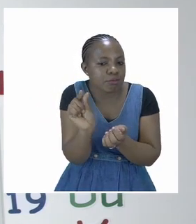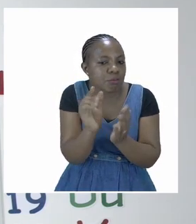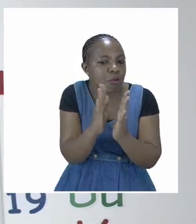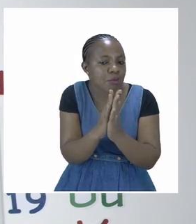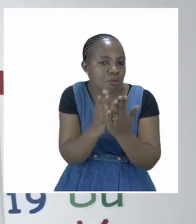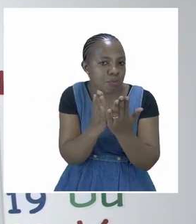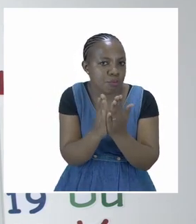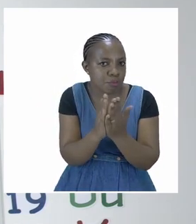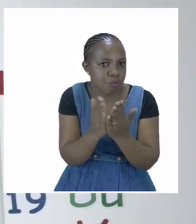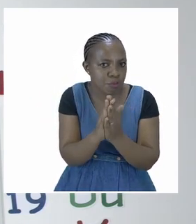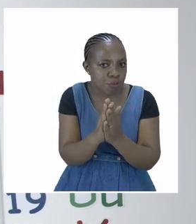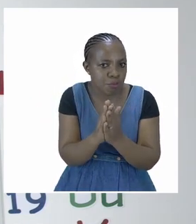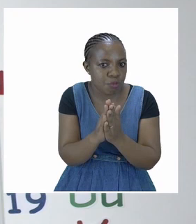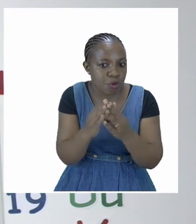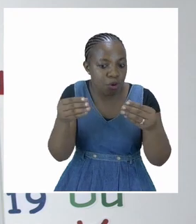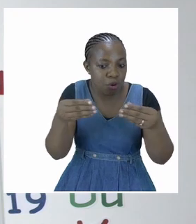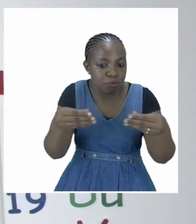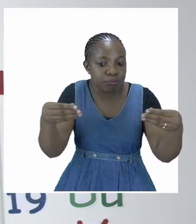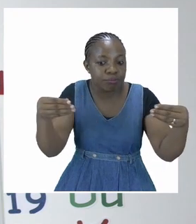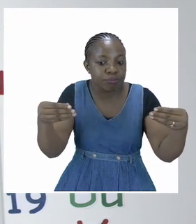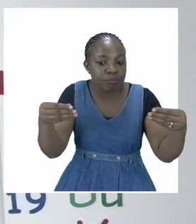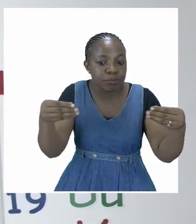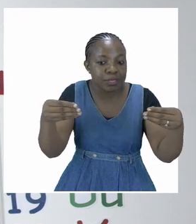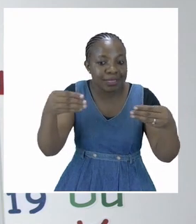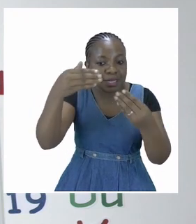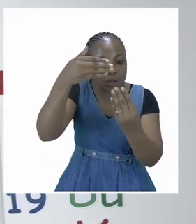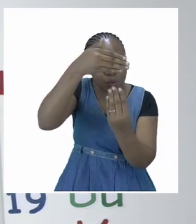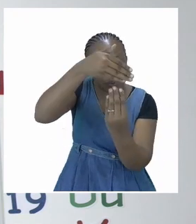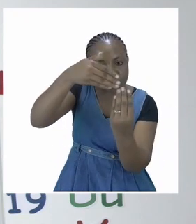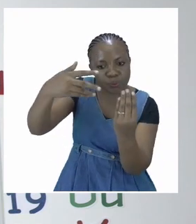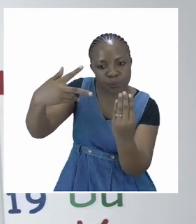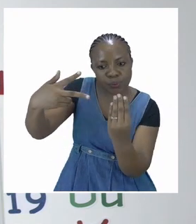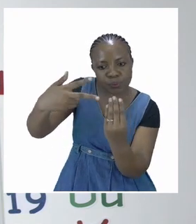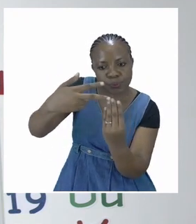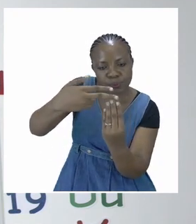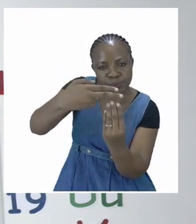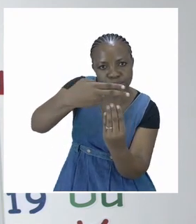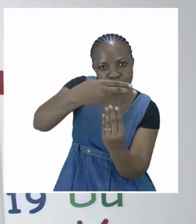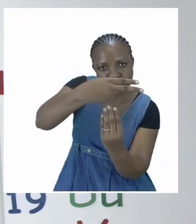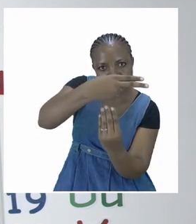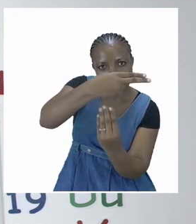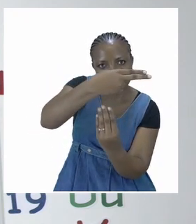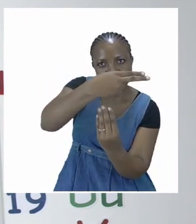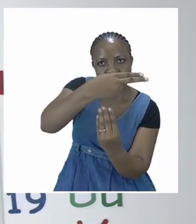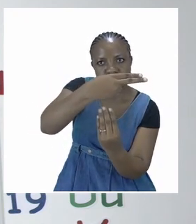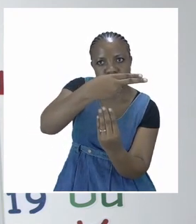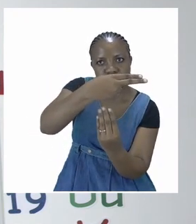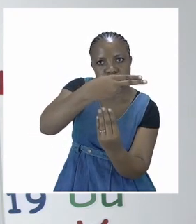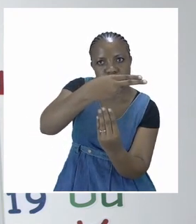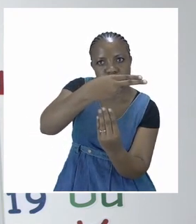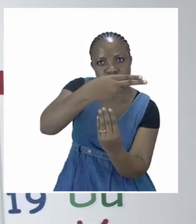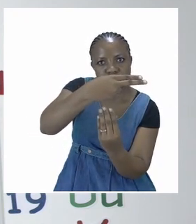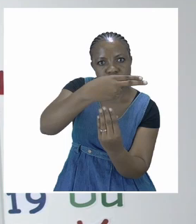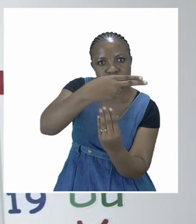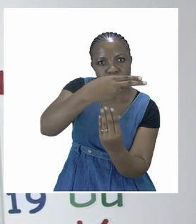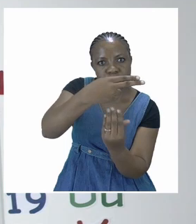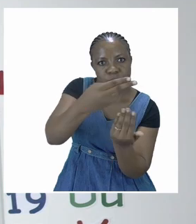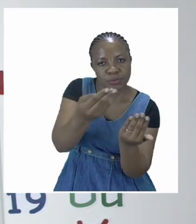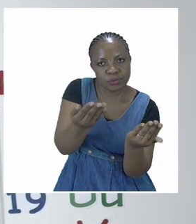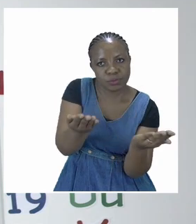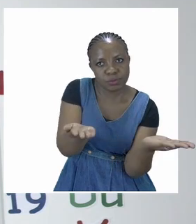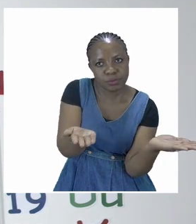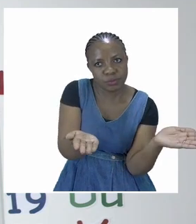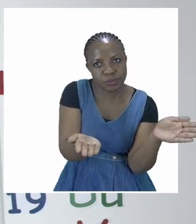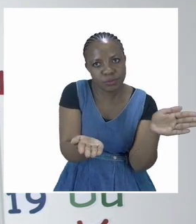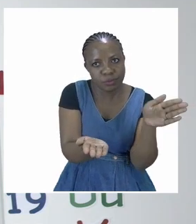booklet. Please cut the top of the lesson booklet with a pair of scissors and fold